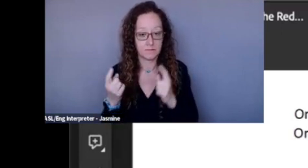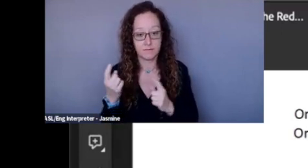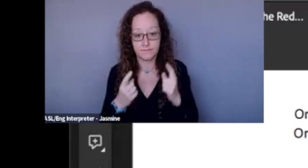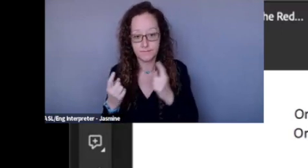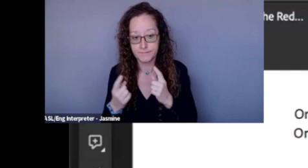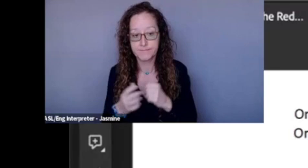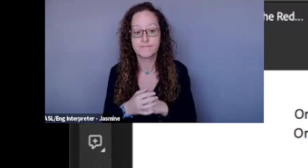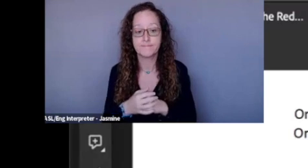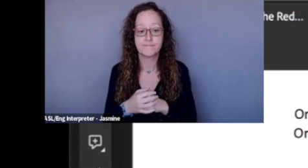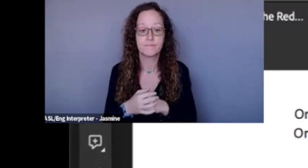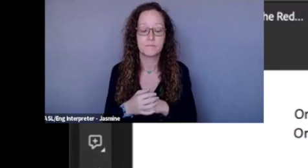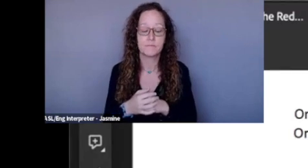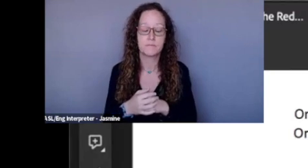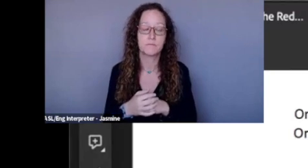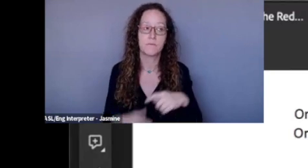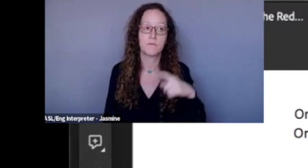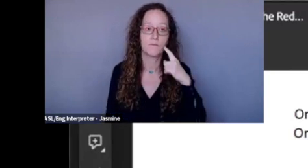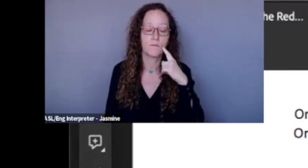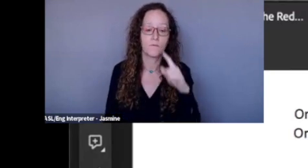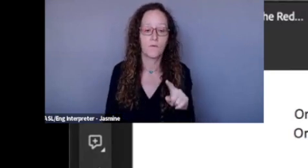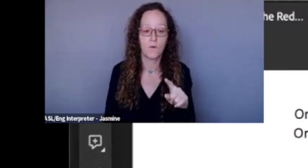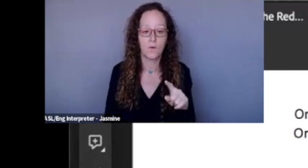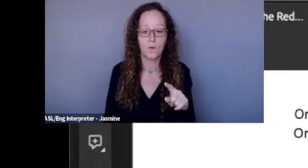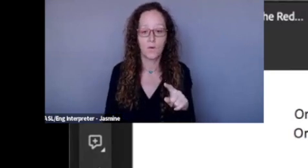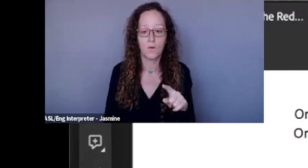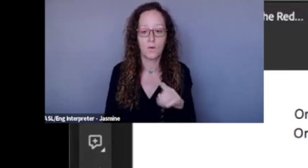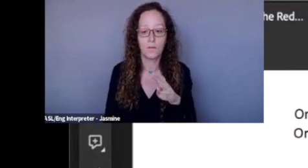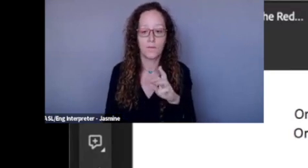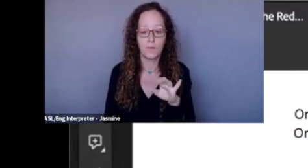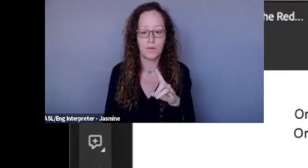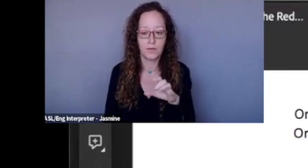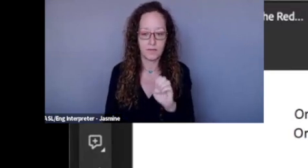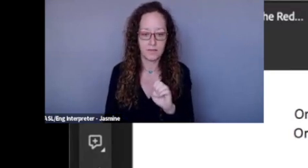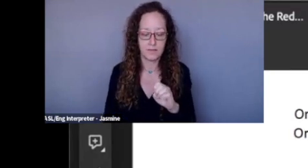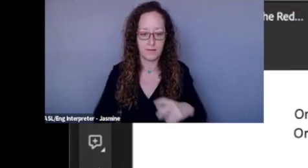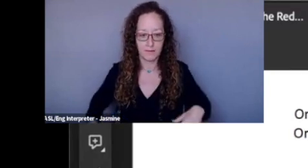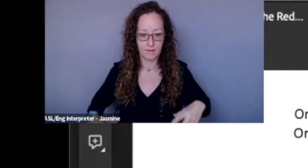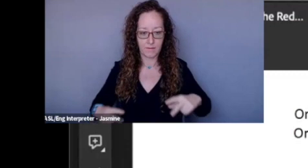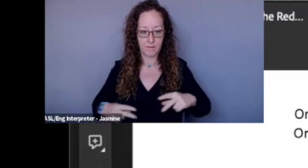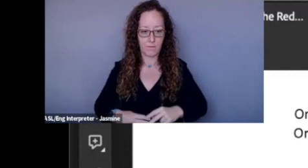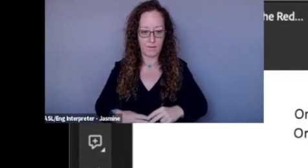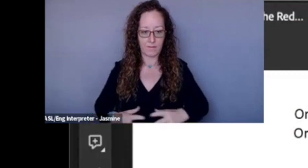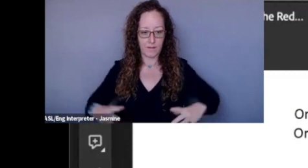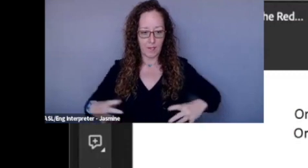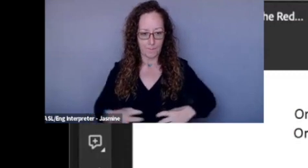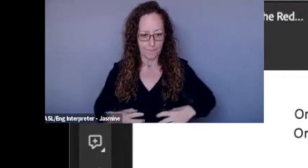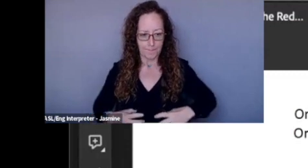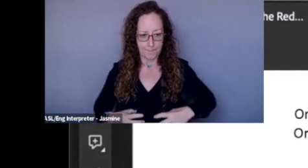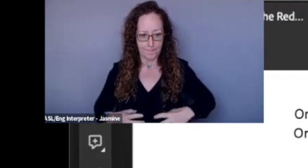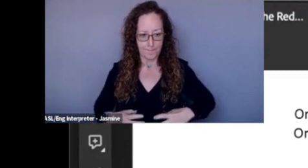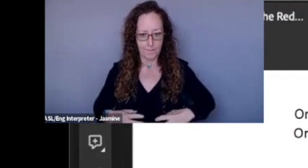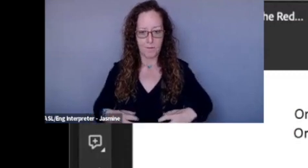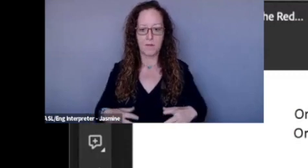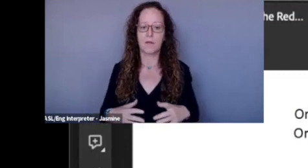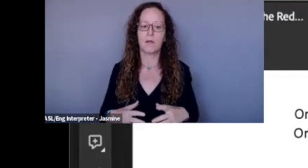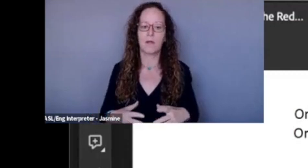That for Birdie, the waistband in the uniform is cutting into her, so that would imply that